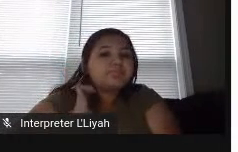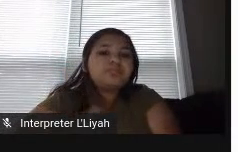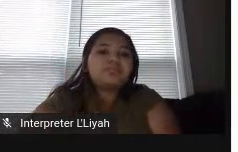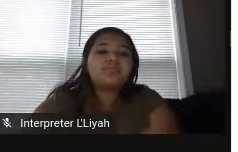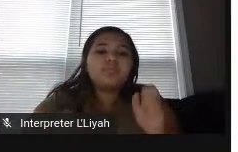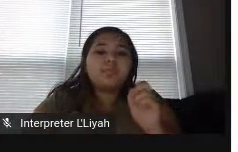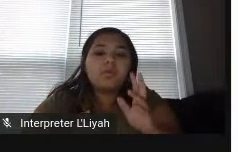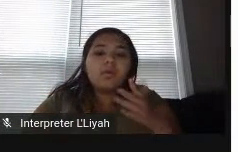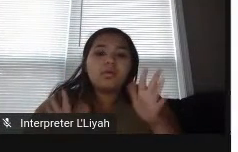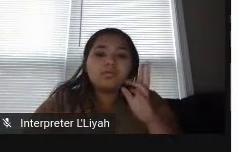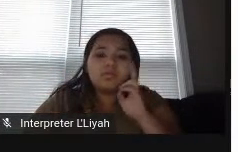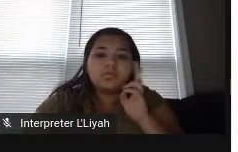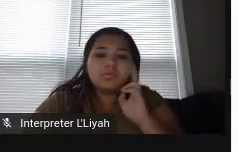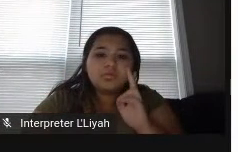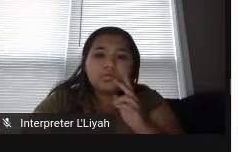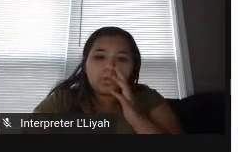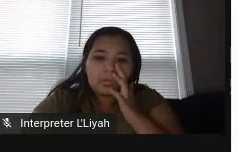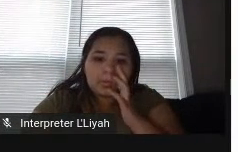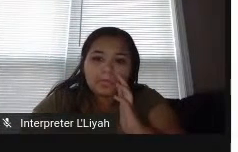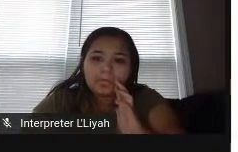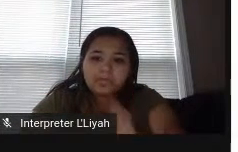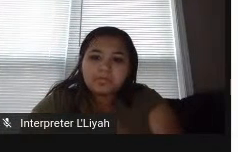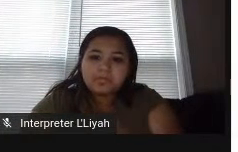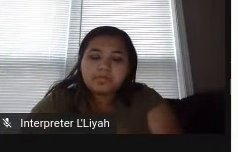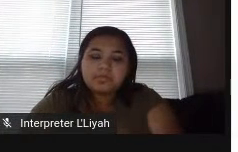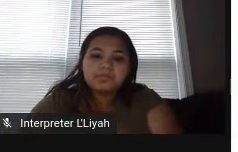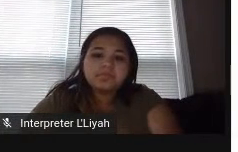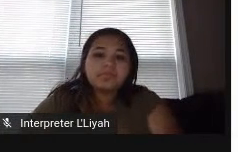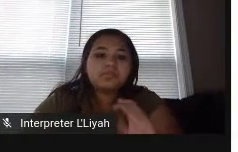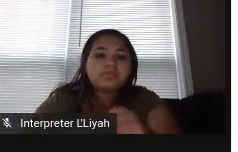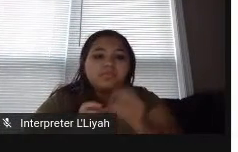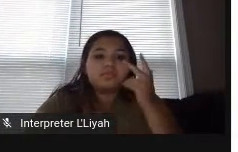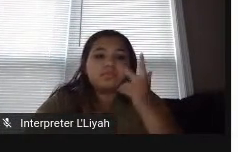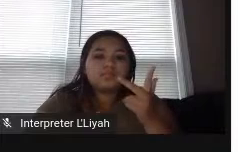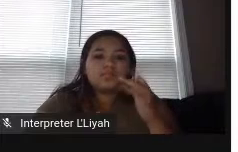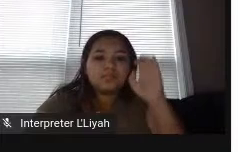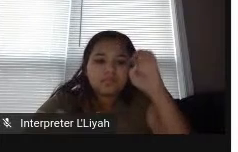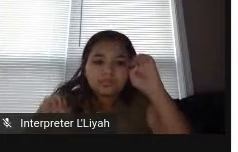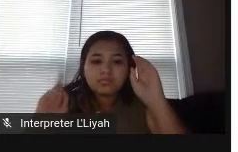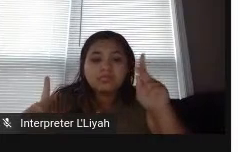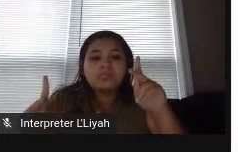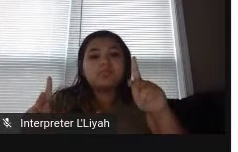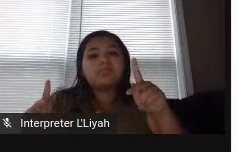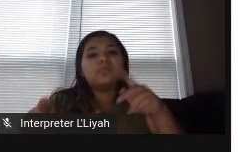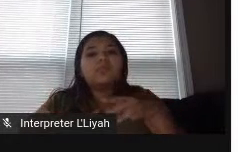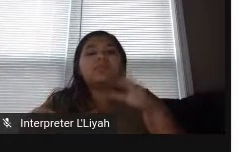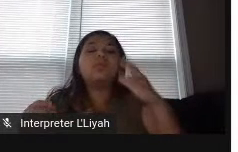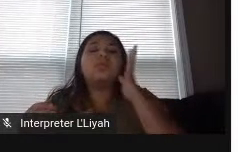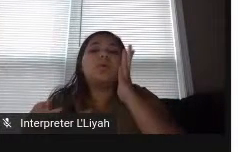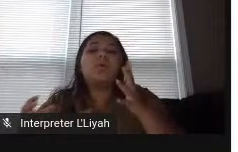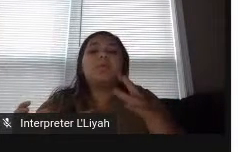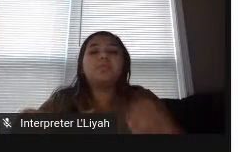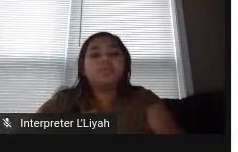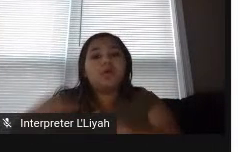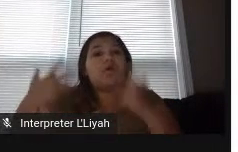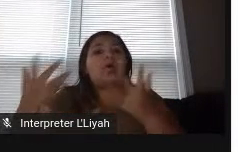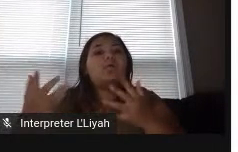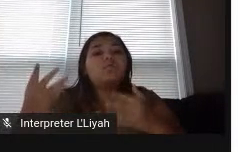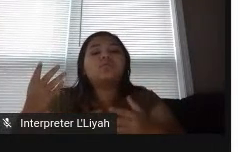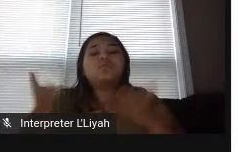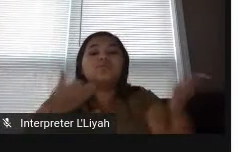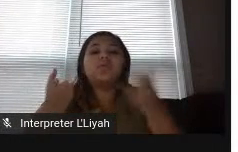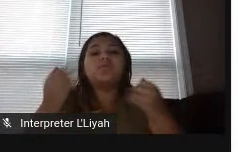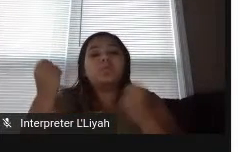Let's see here. Oh, I'm sorry, did I go to that? Number three, an IEP will provide services and